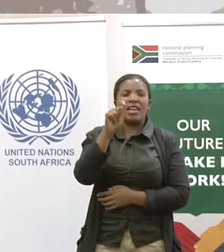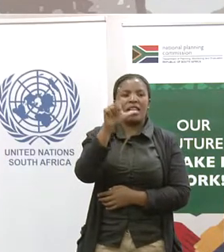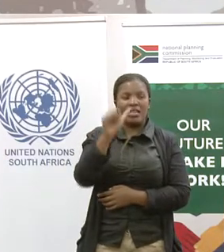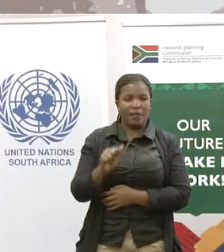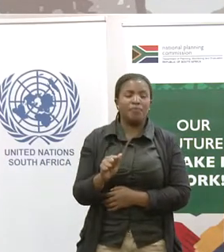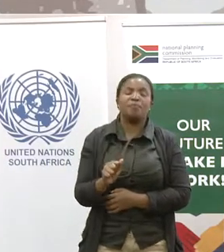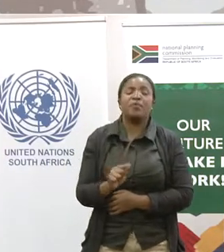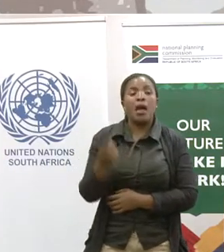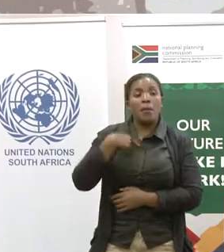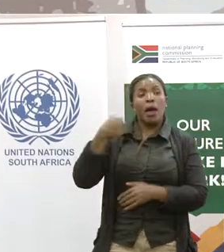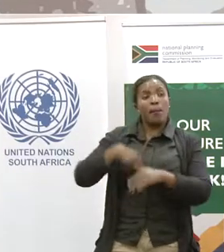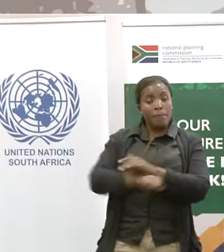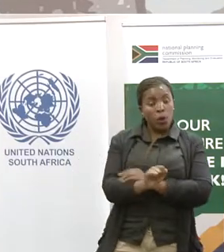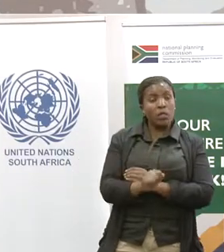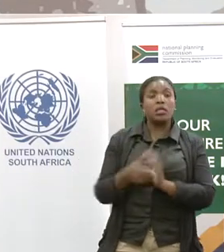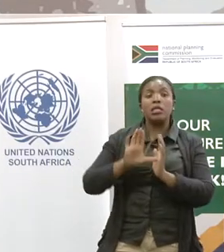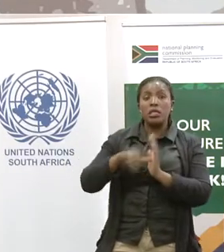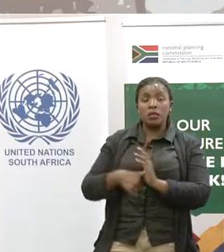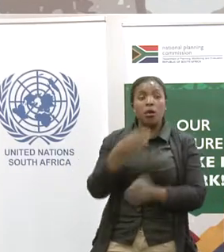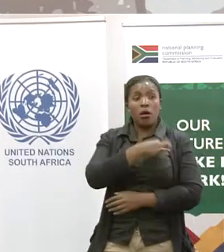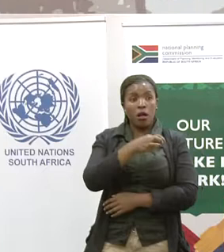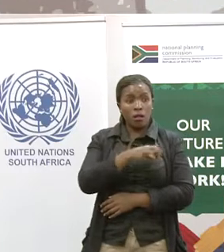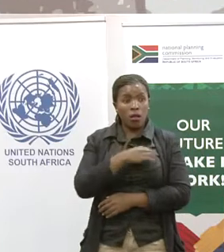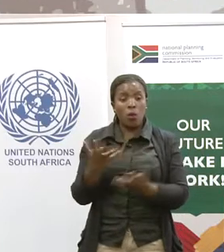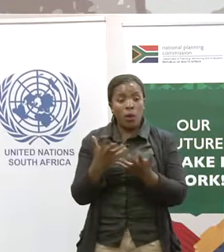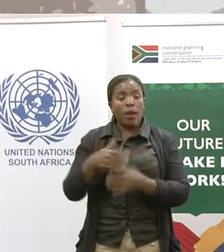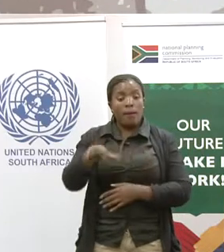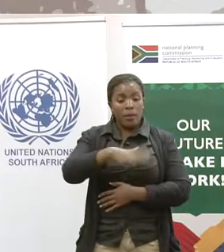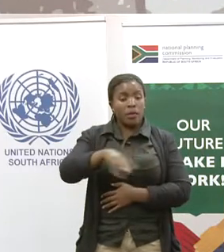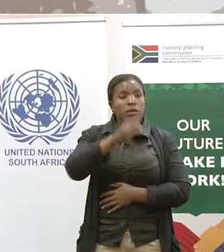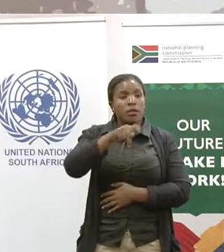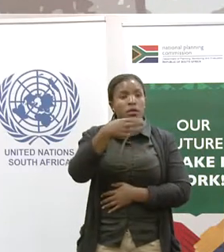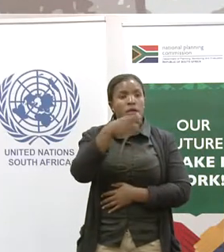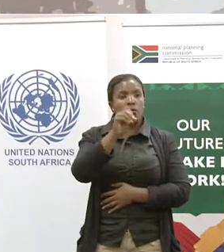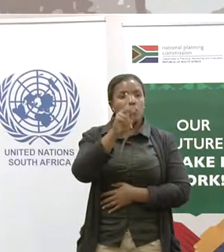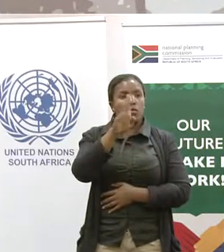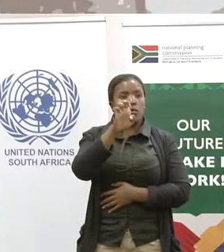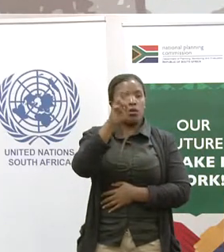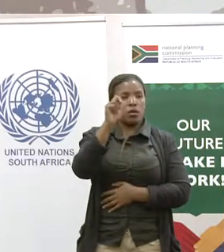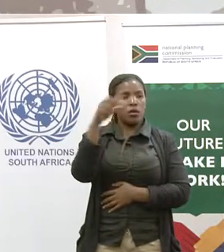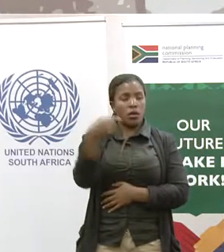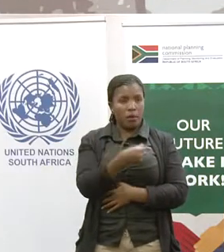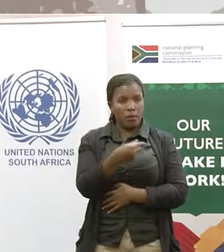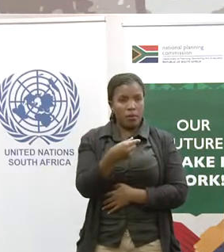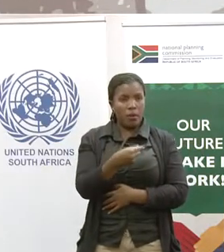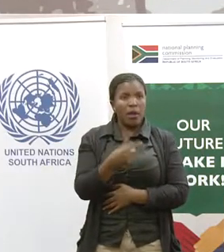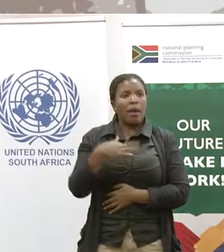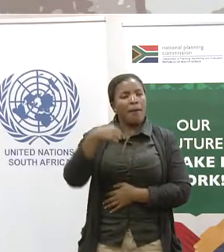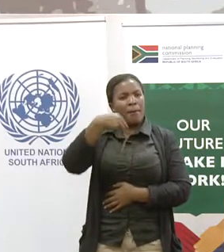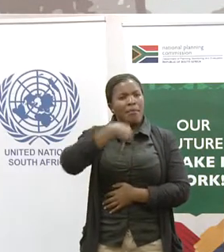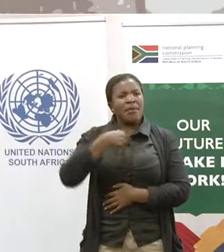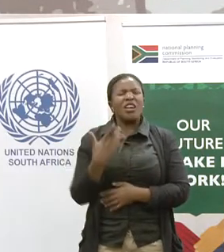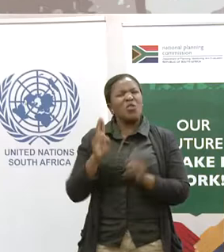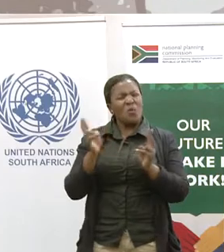as a disabled girl in the rural village of Puking, being my first, I always like to use my own story to make